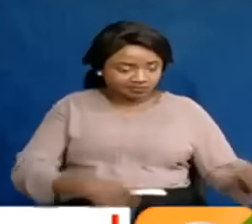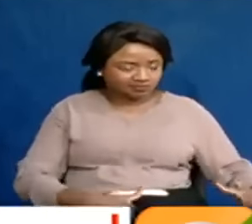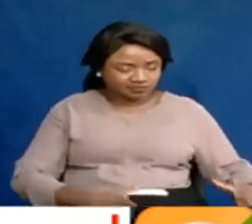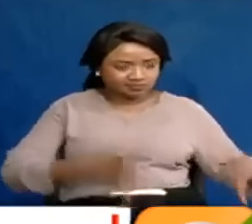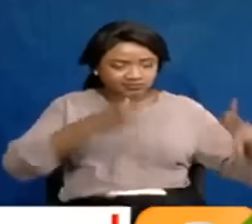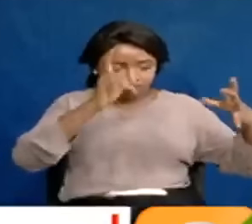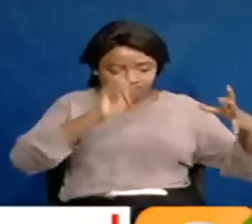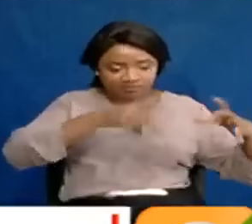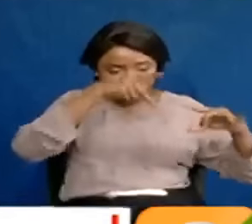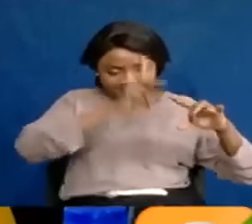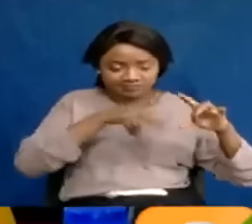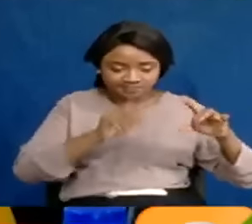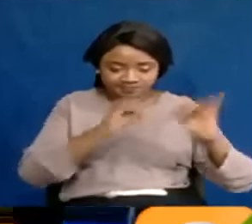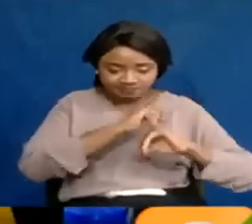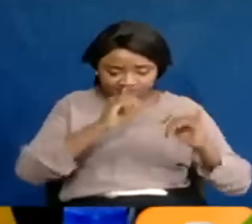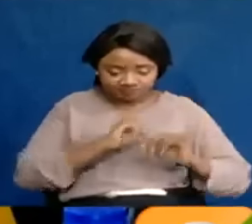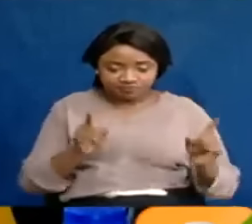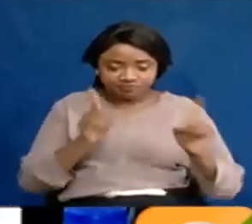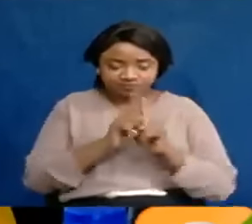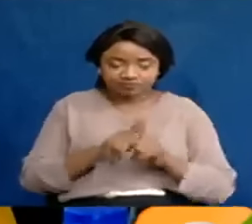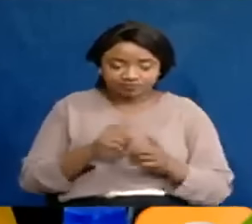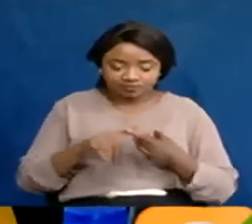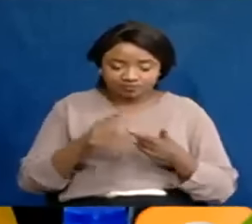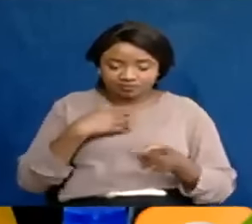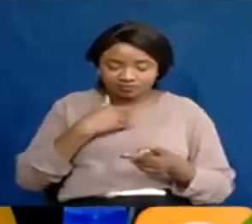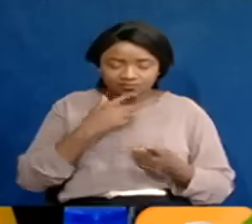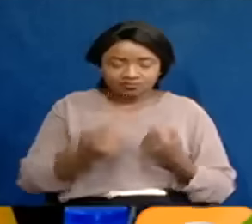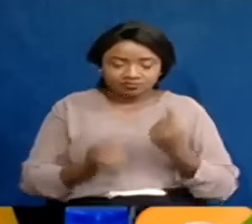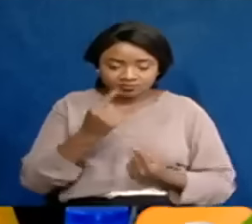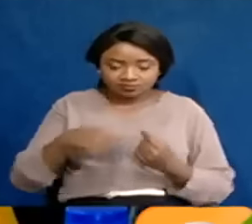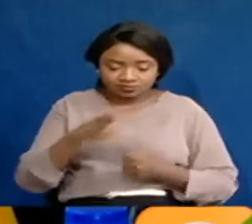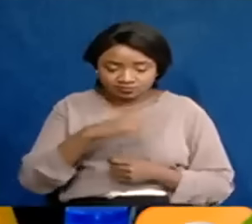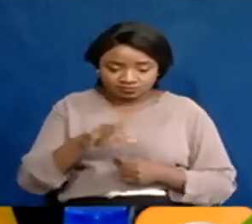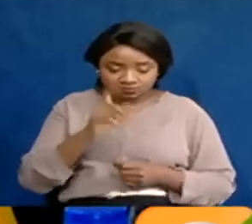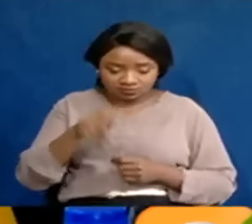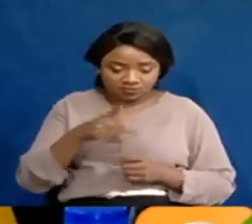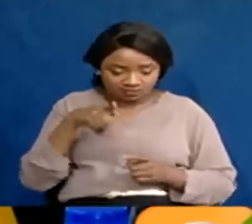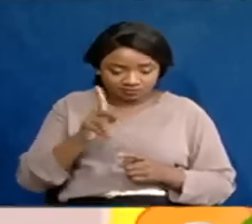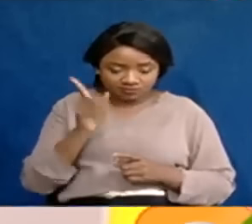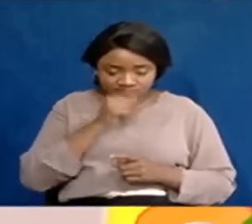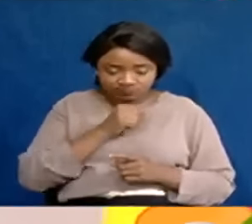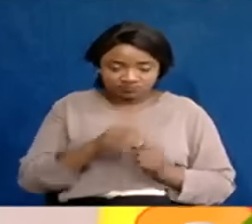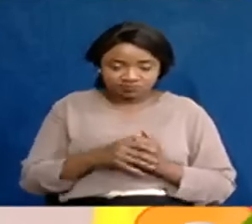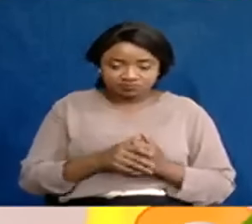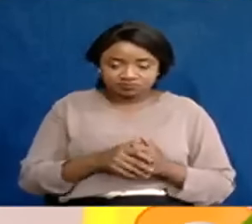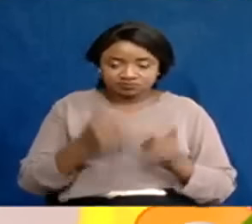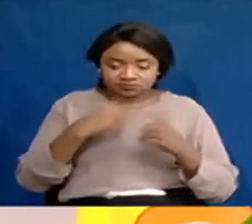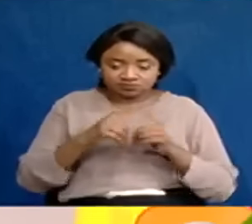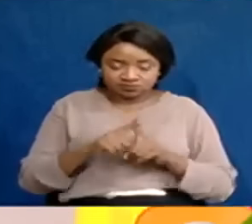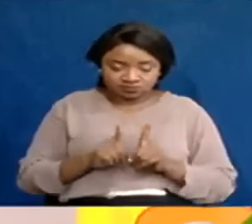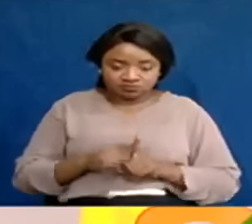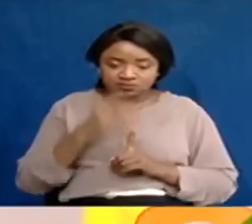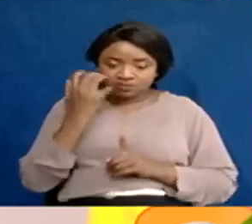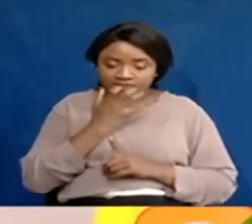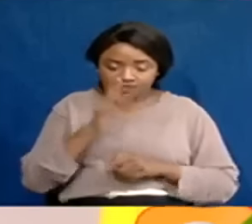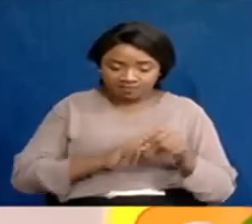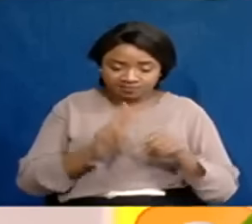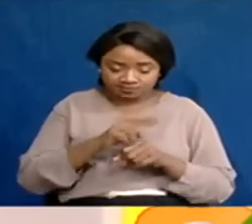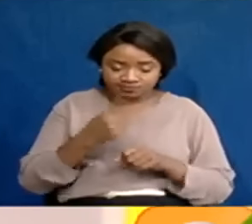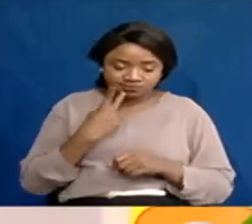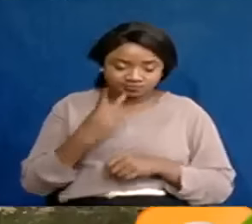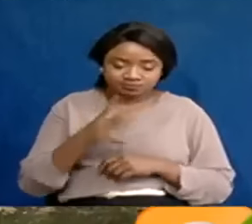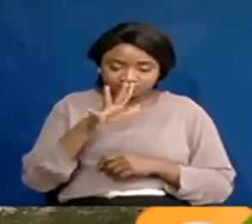have renovation of the kitchenette, seven of them, remodeling of the basement areas. Gachagua also spent 250